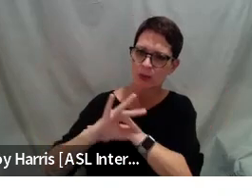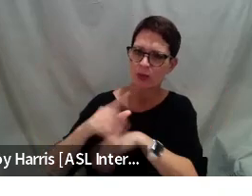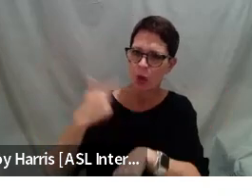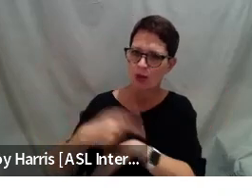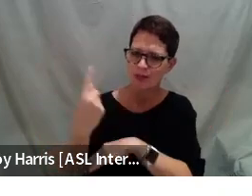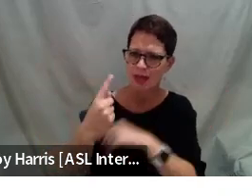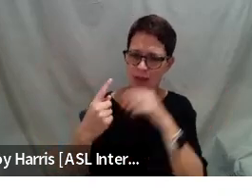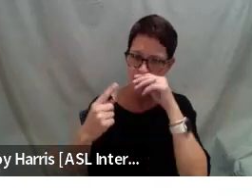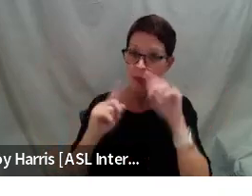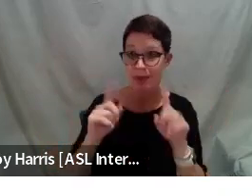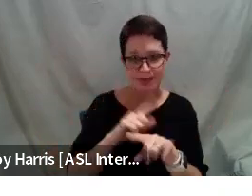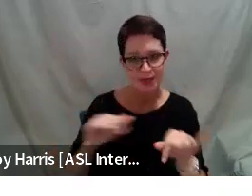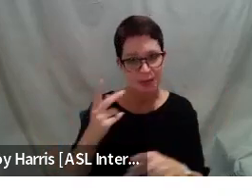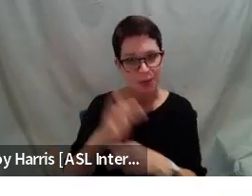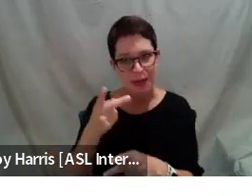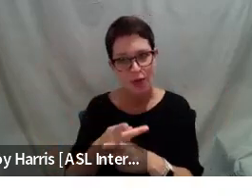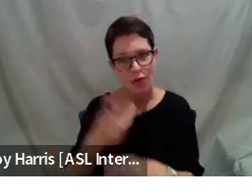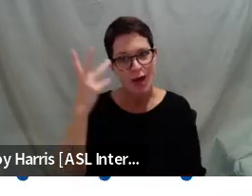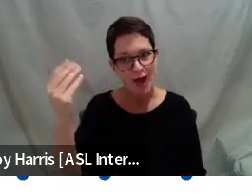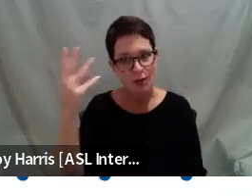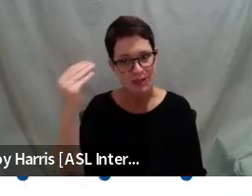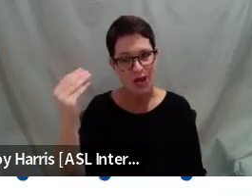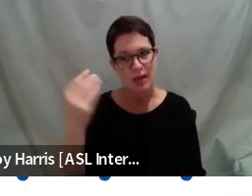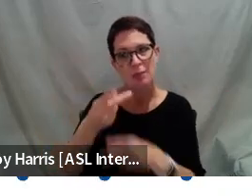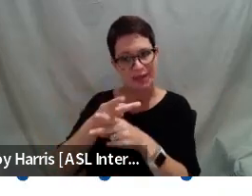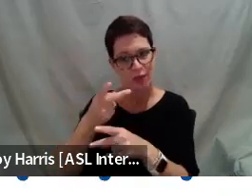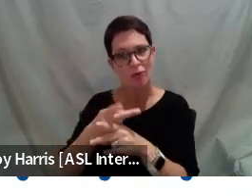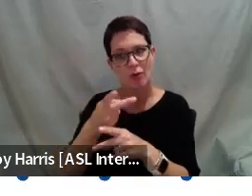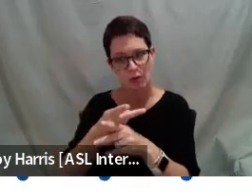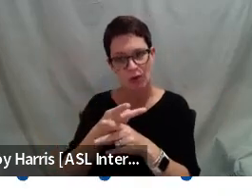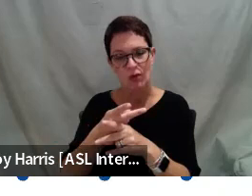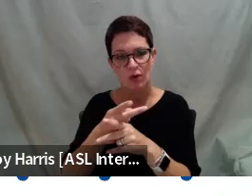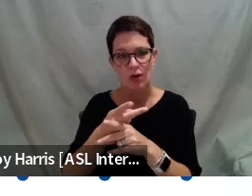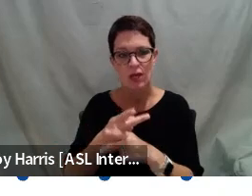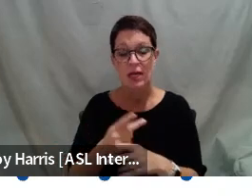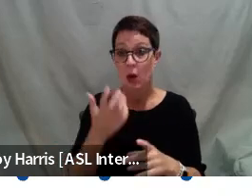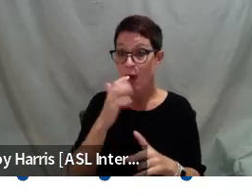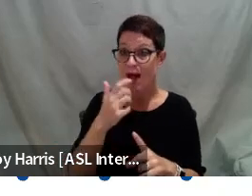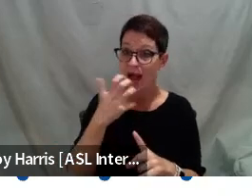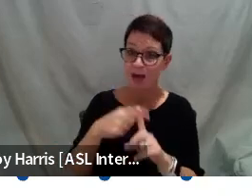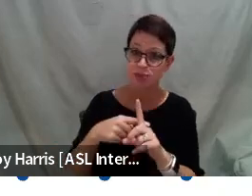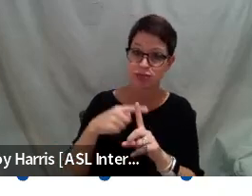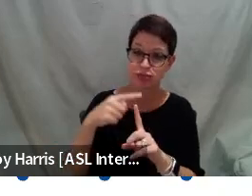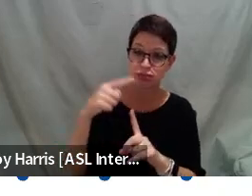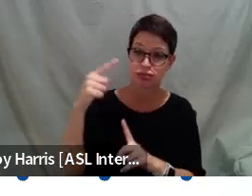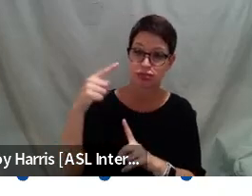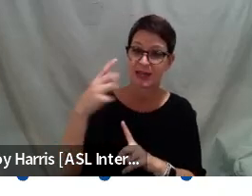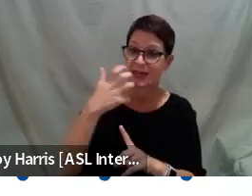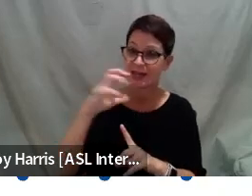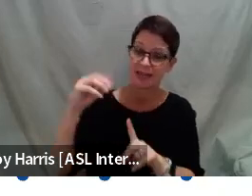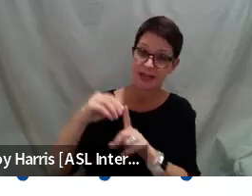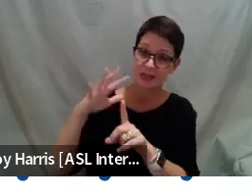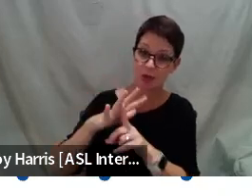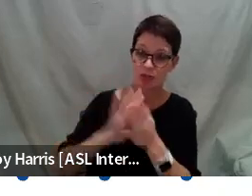we have to be careful when we are spending a lot of time outside because extreme heat exposure can make you